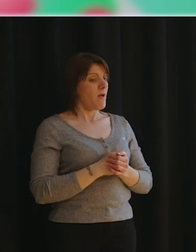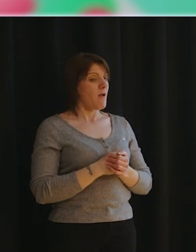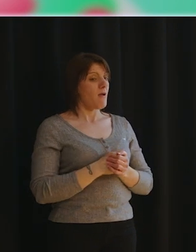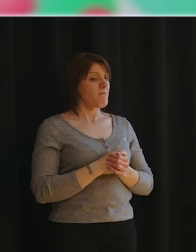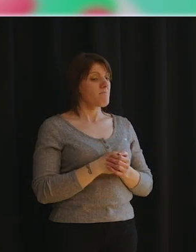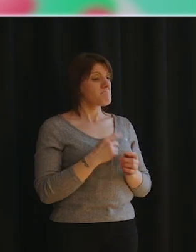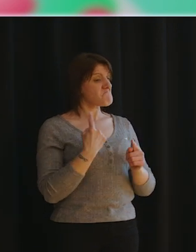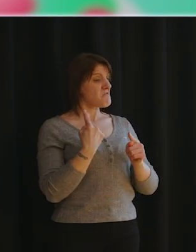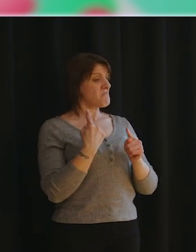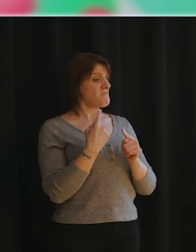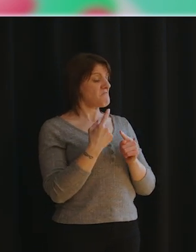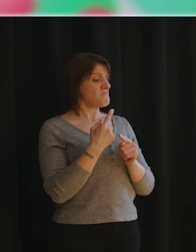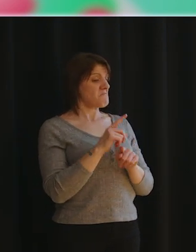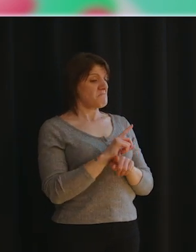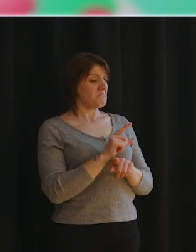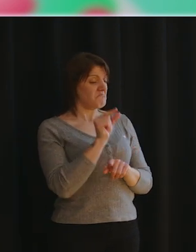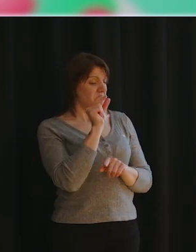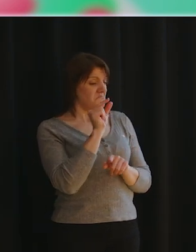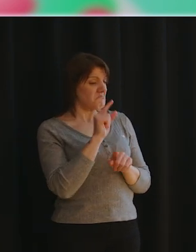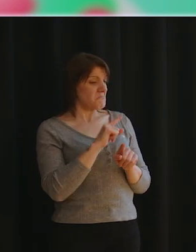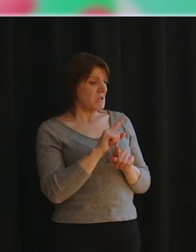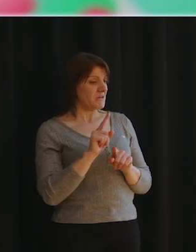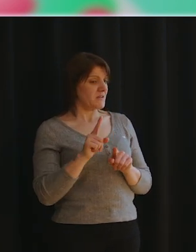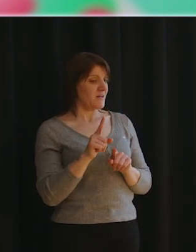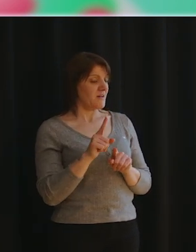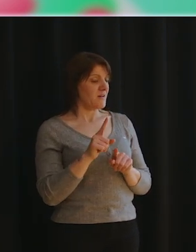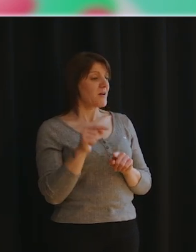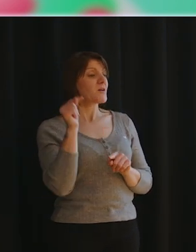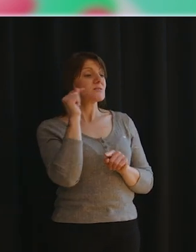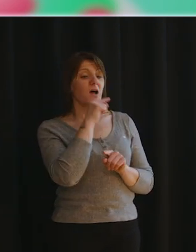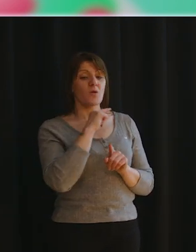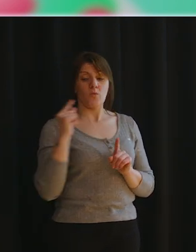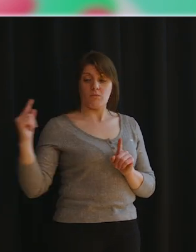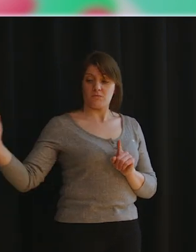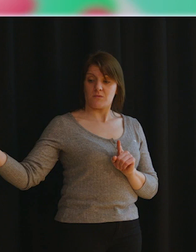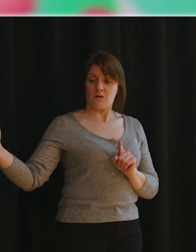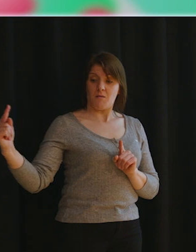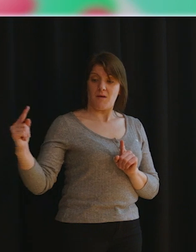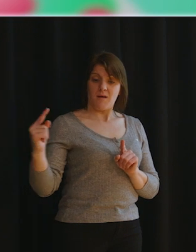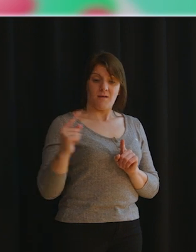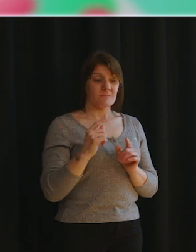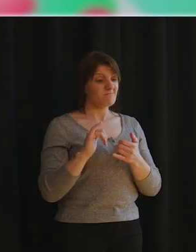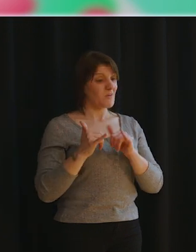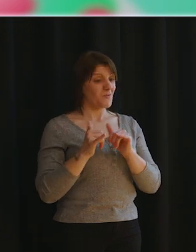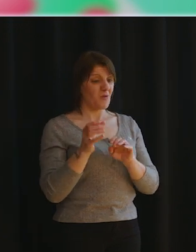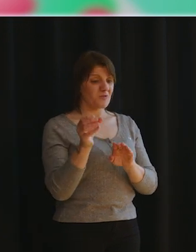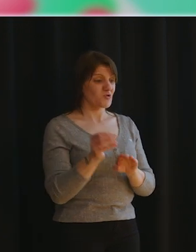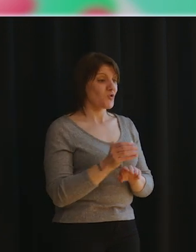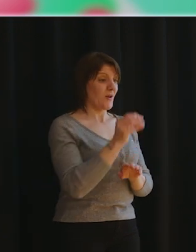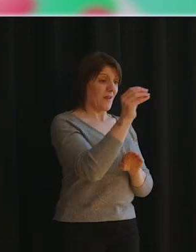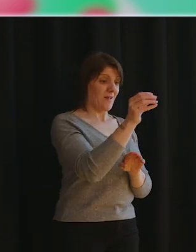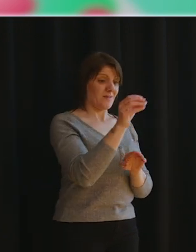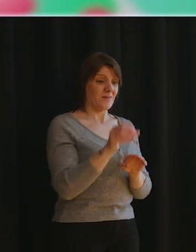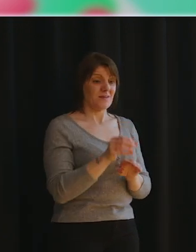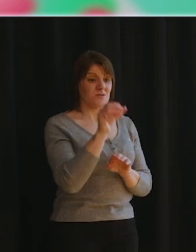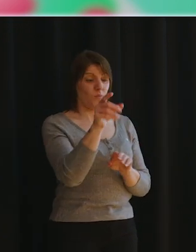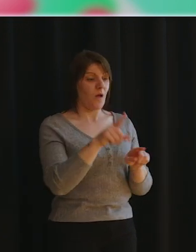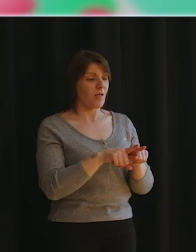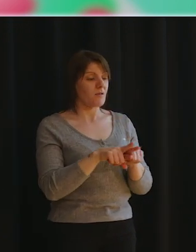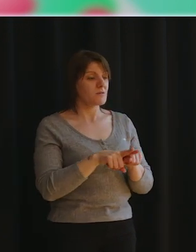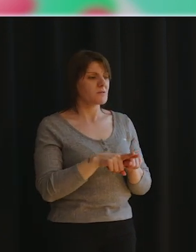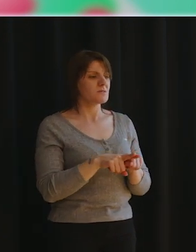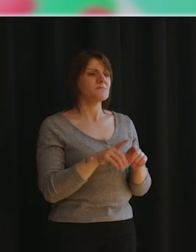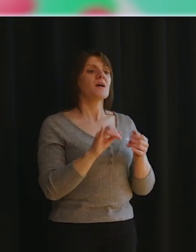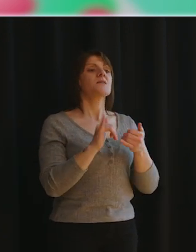he will come and join in sometimes he won't. I might then stop putting the books back on the